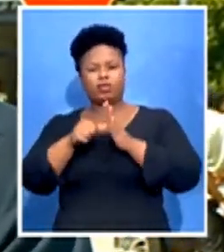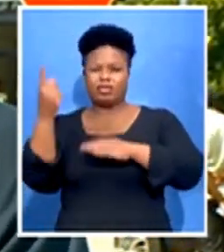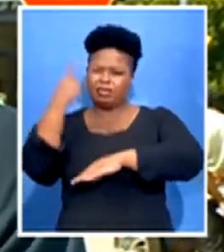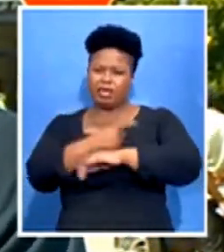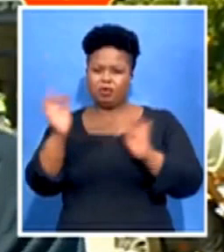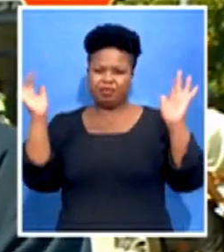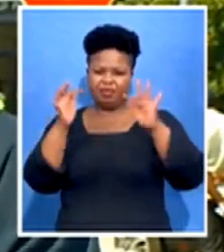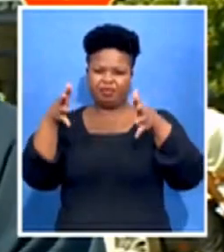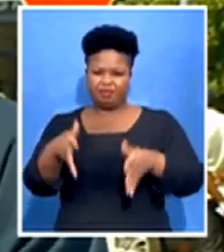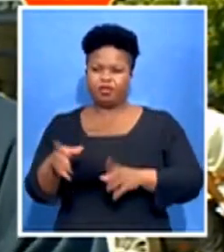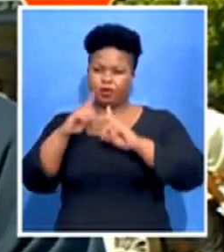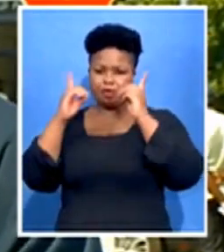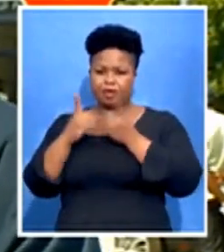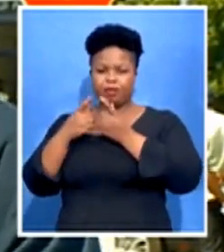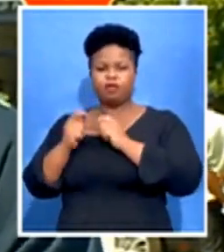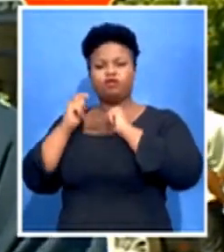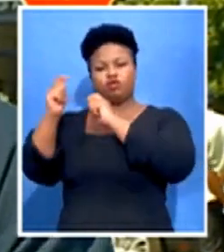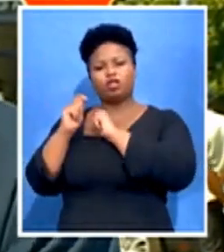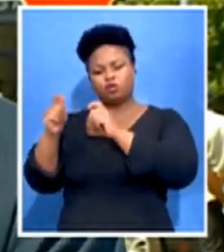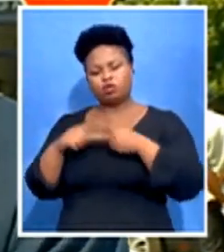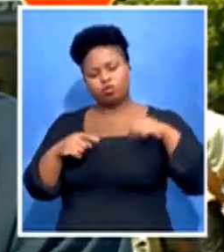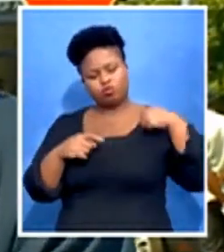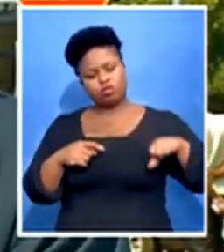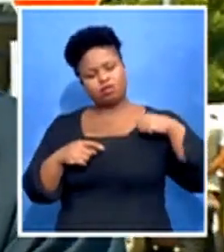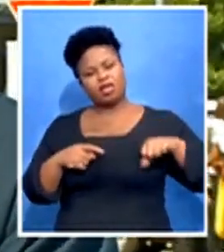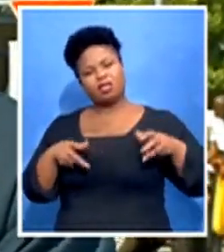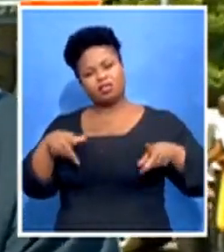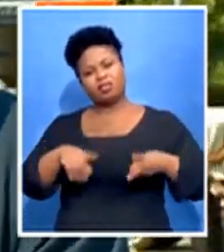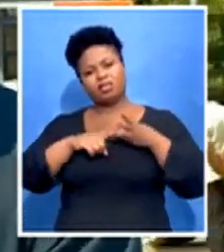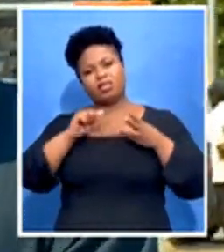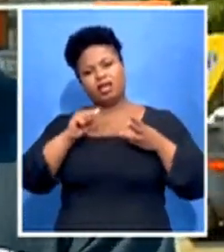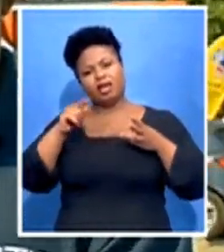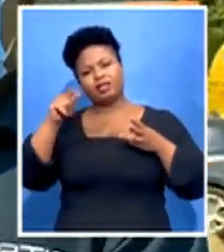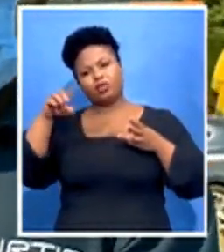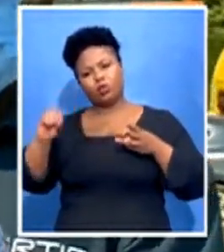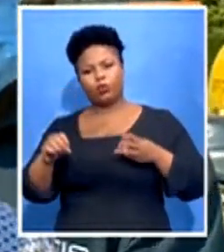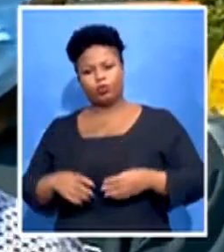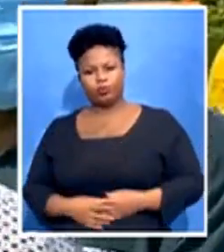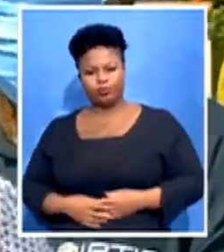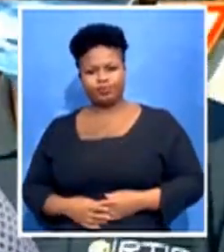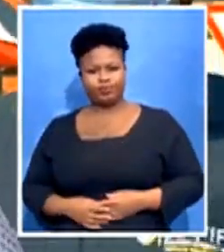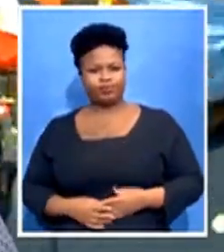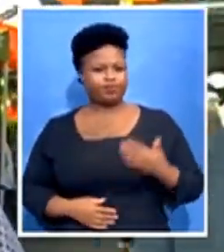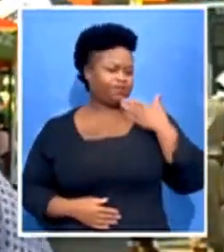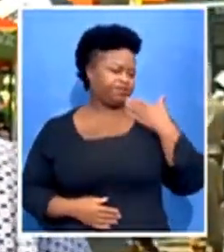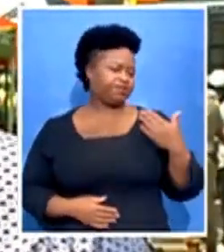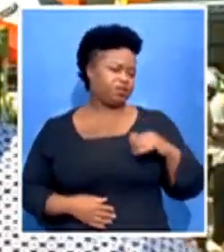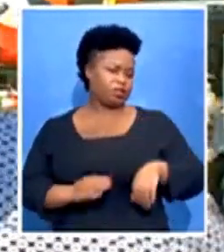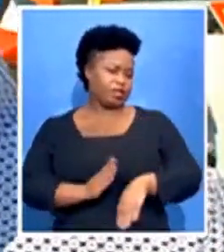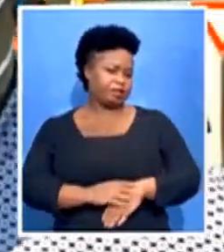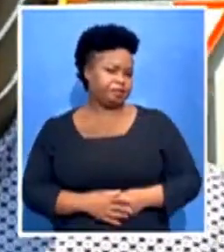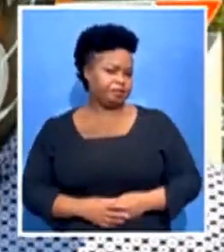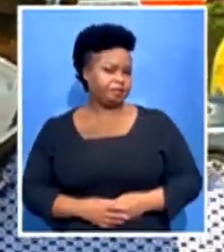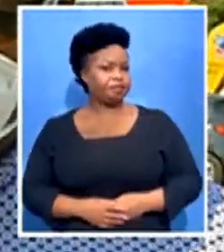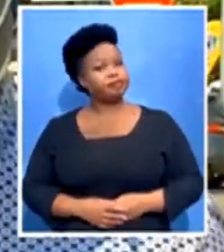le municipality le yona RTIA. Thank you so much for your time, right? Yeah, well, it's basically saying what I've been explaining to you,